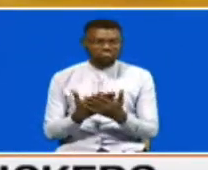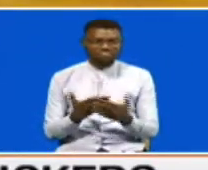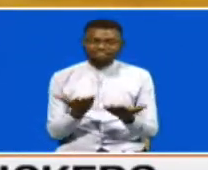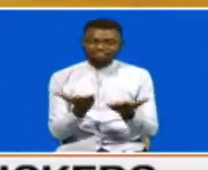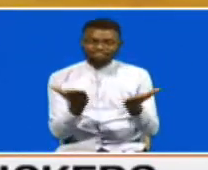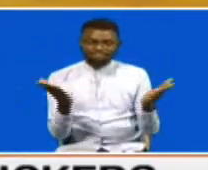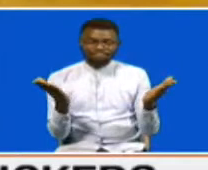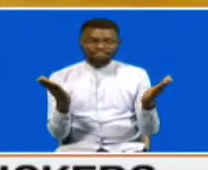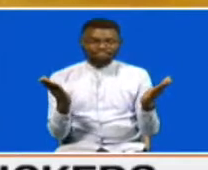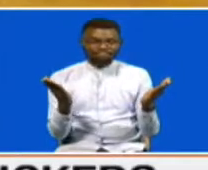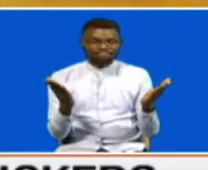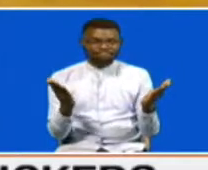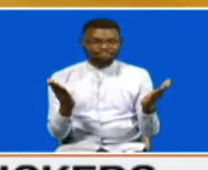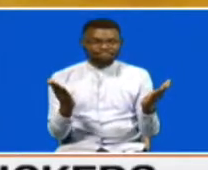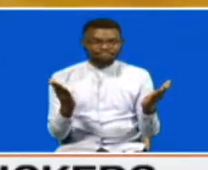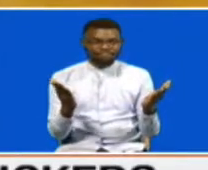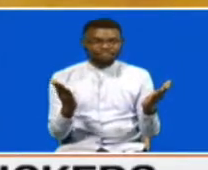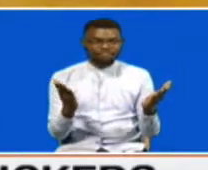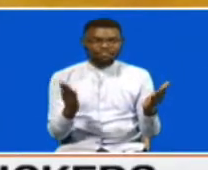persons